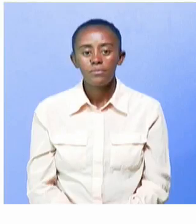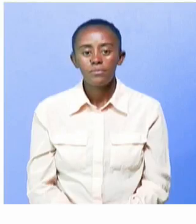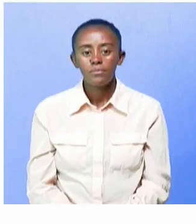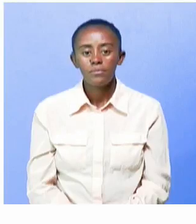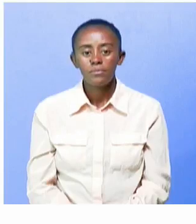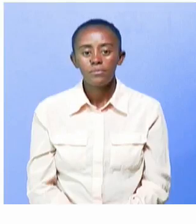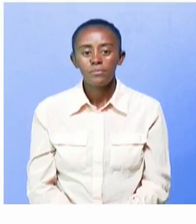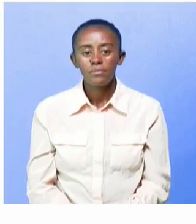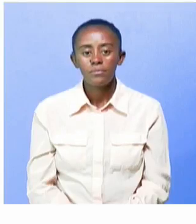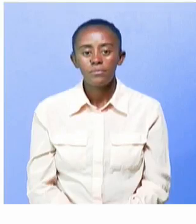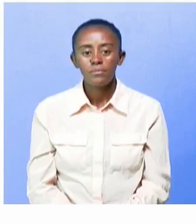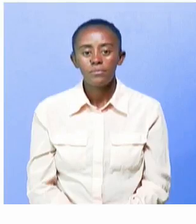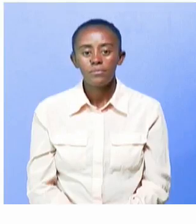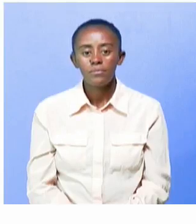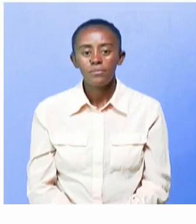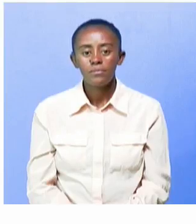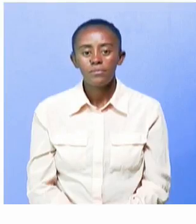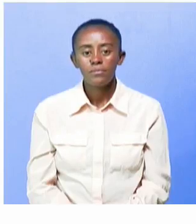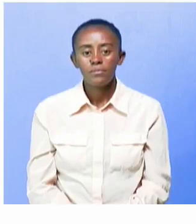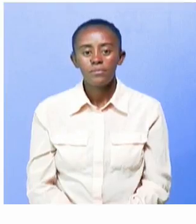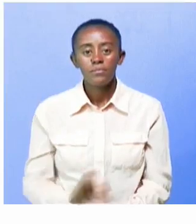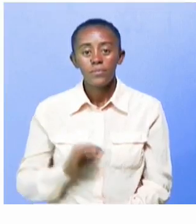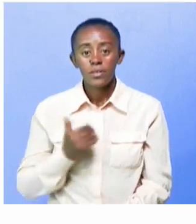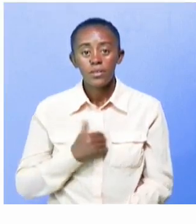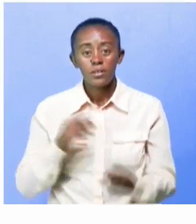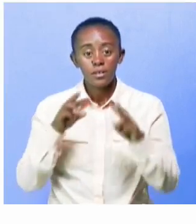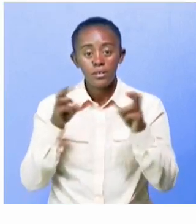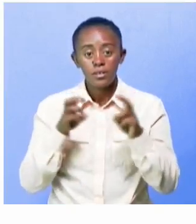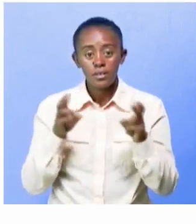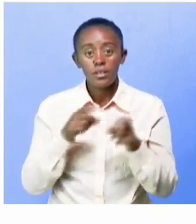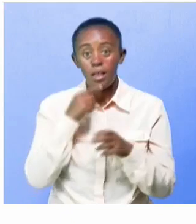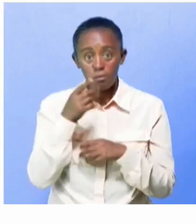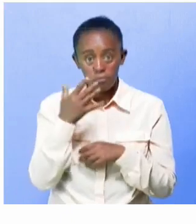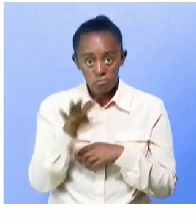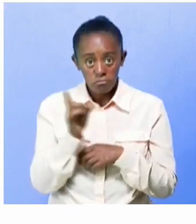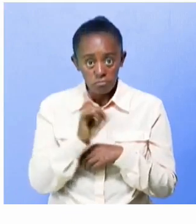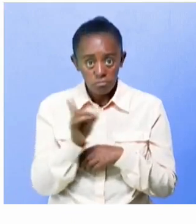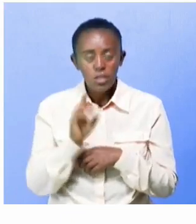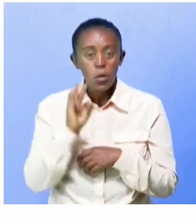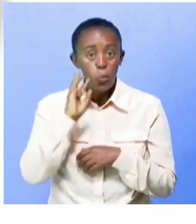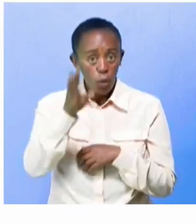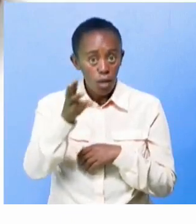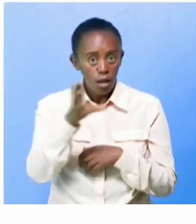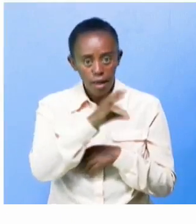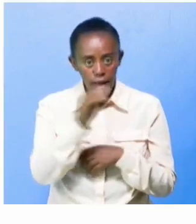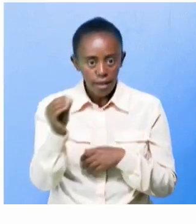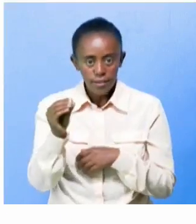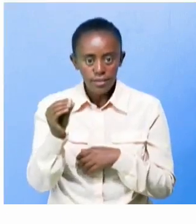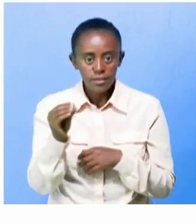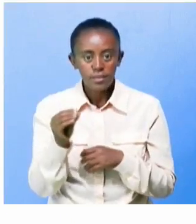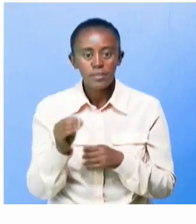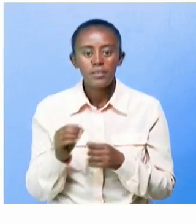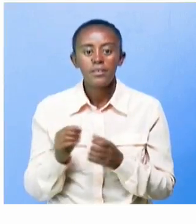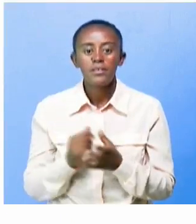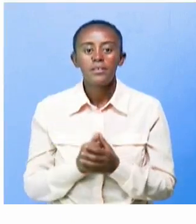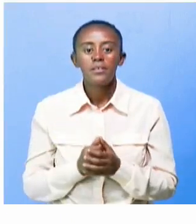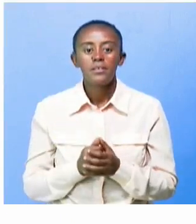Lesson 16. Our topic, as I said before, is will and